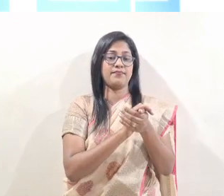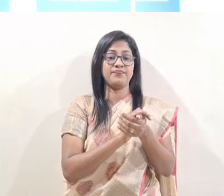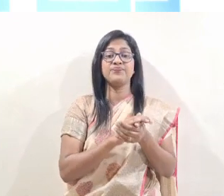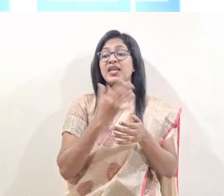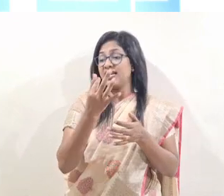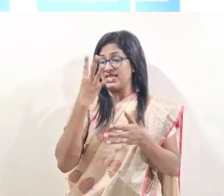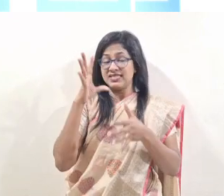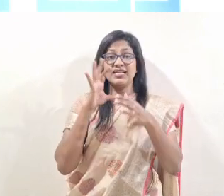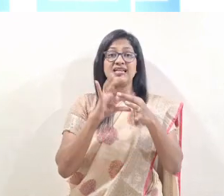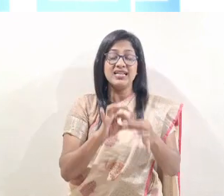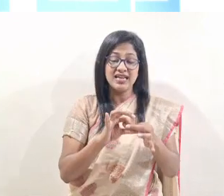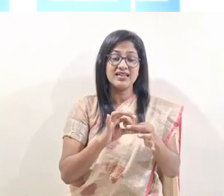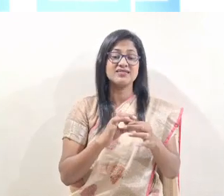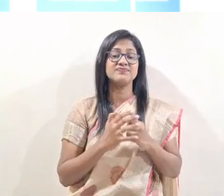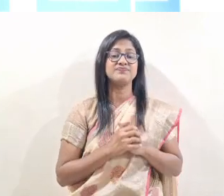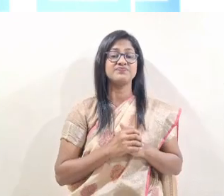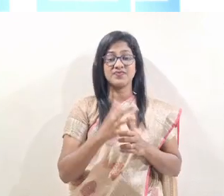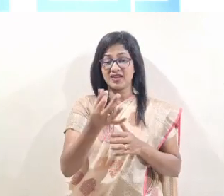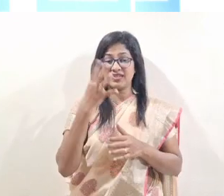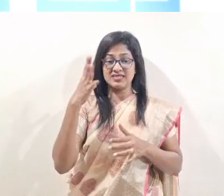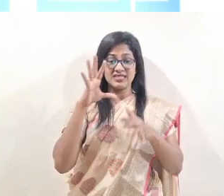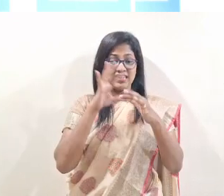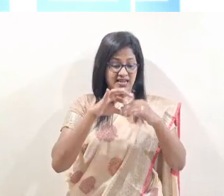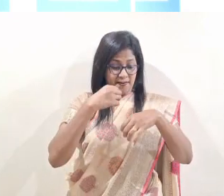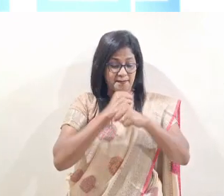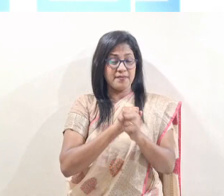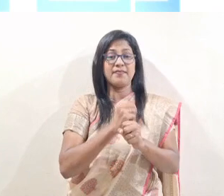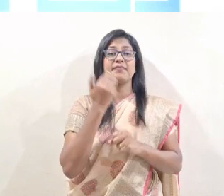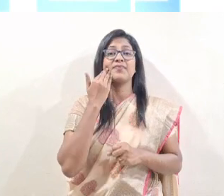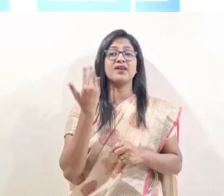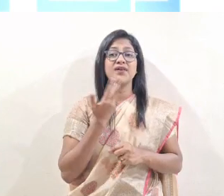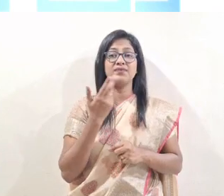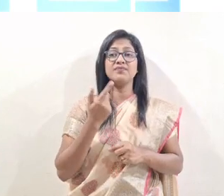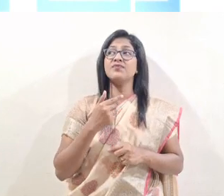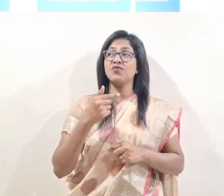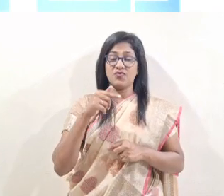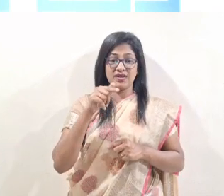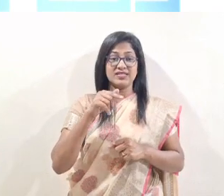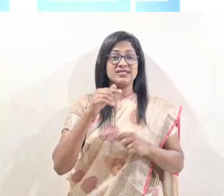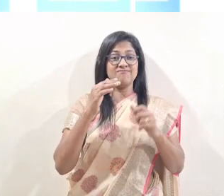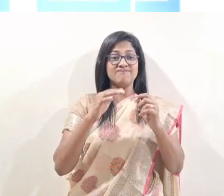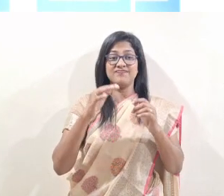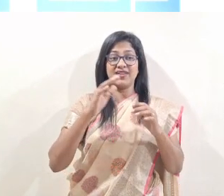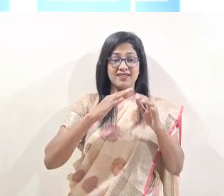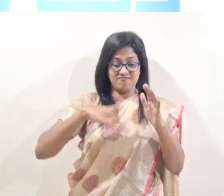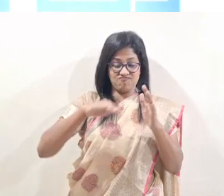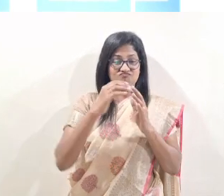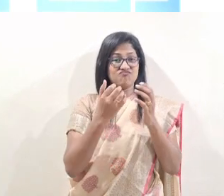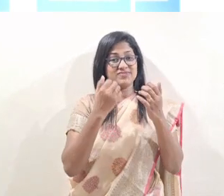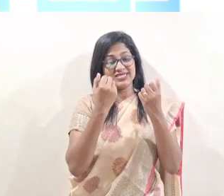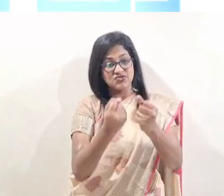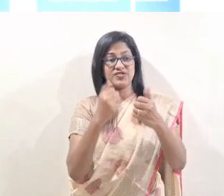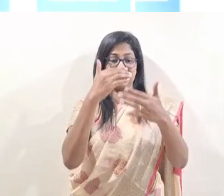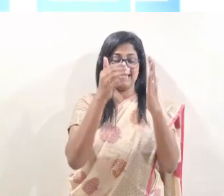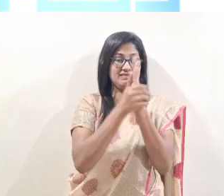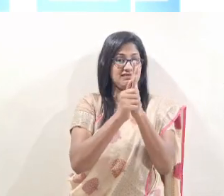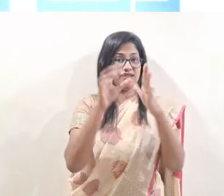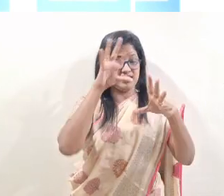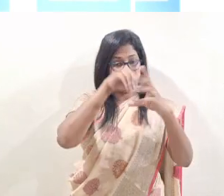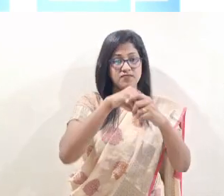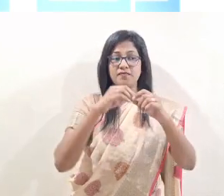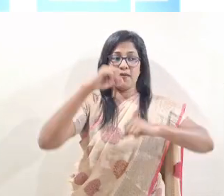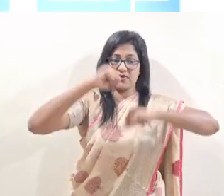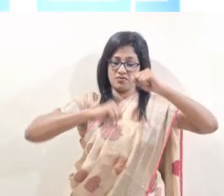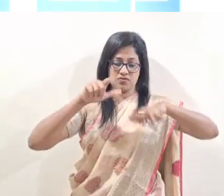building resilience, resilience is always built when we invest in the latent capacities, whether it is in terms